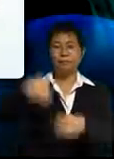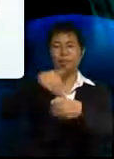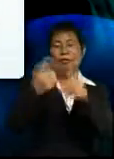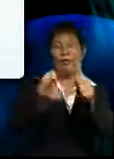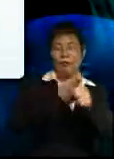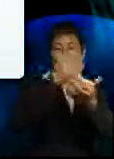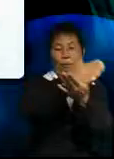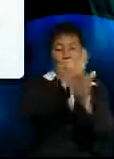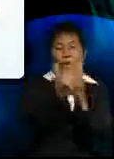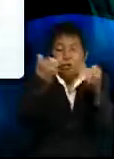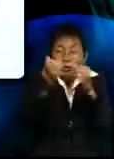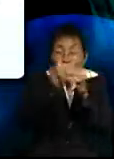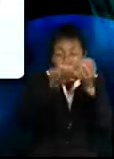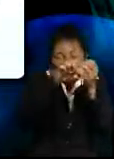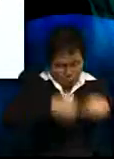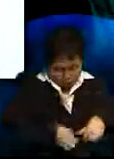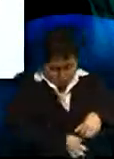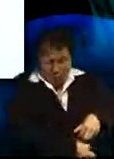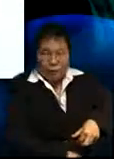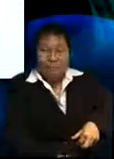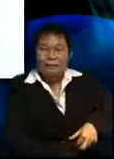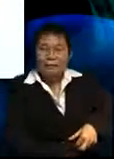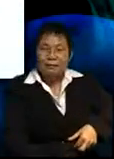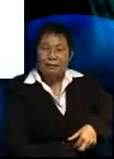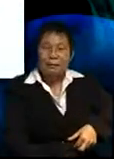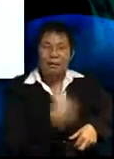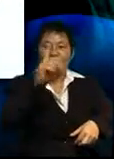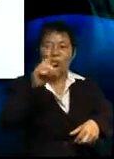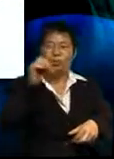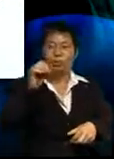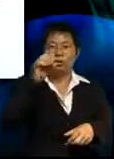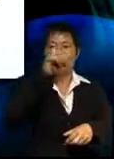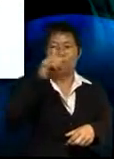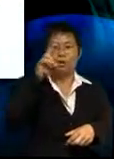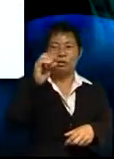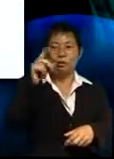The first part of the small intestine is called the duodenum.